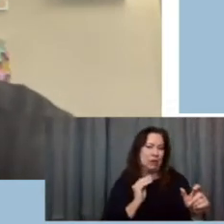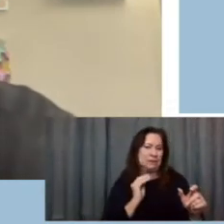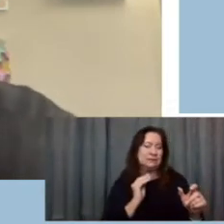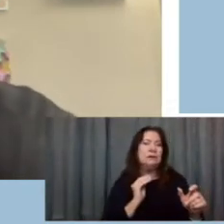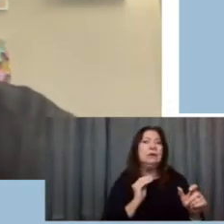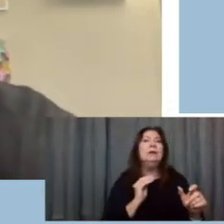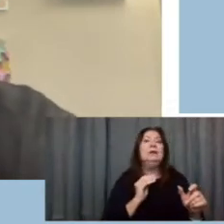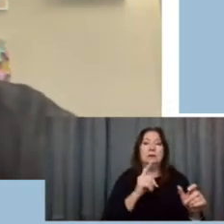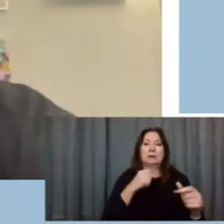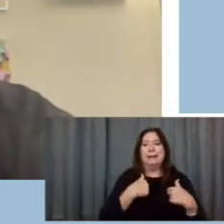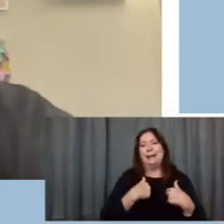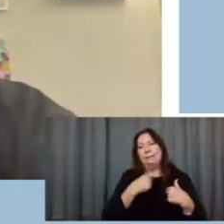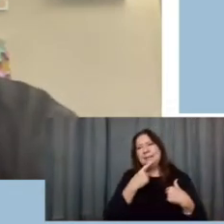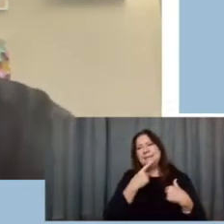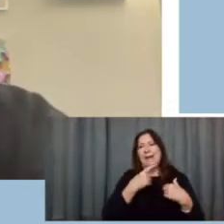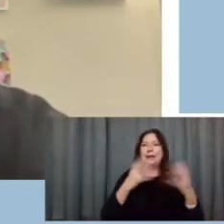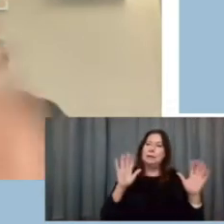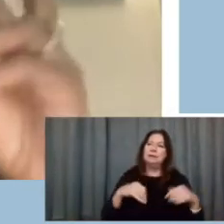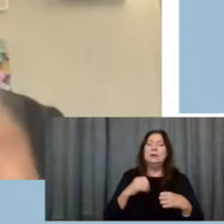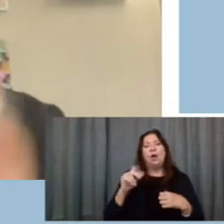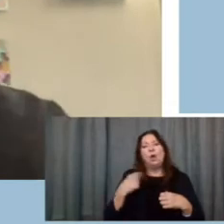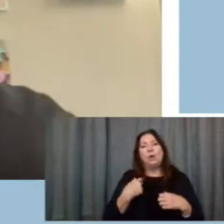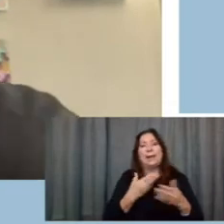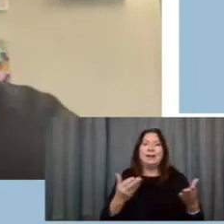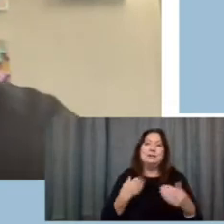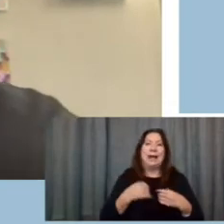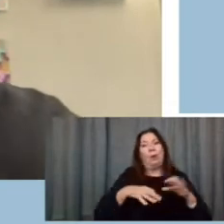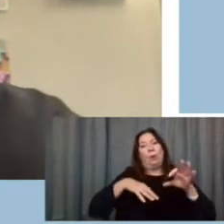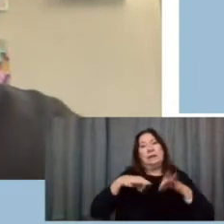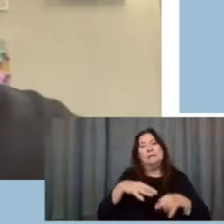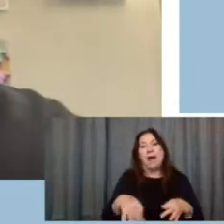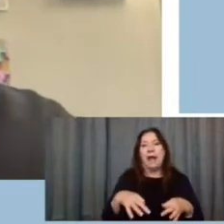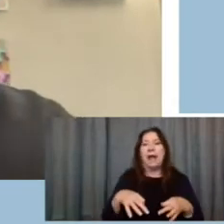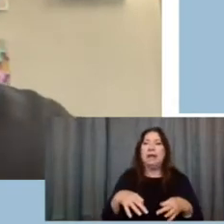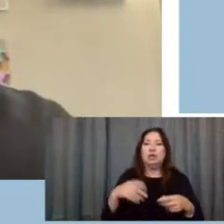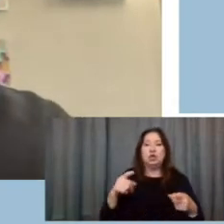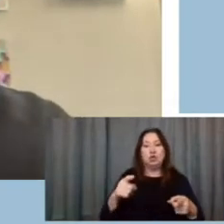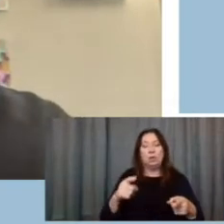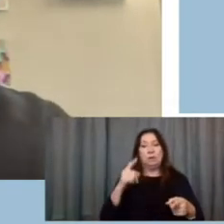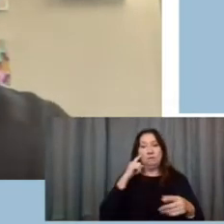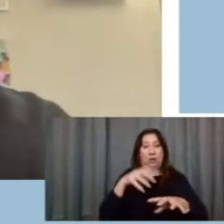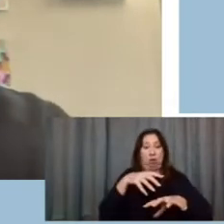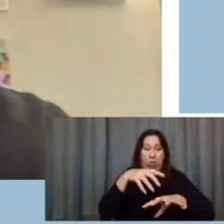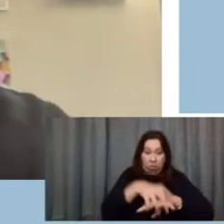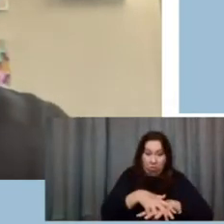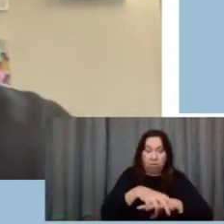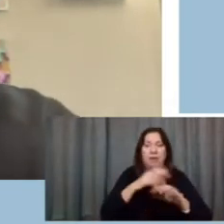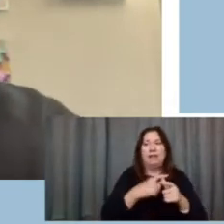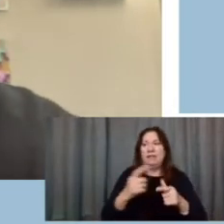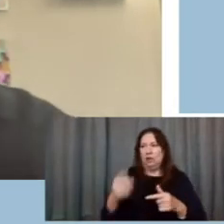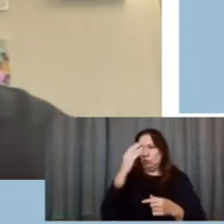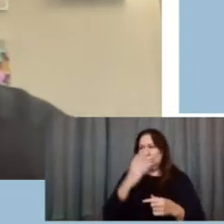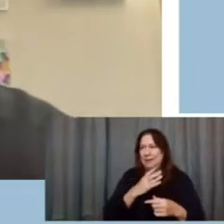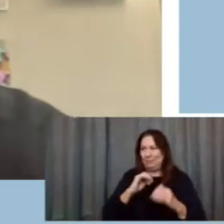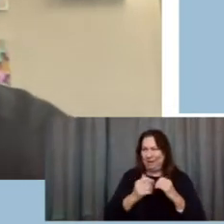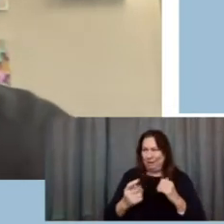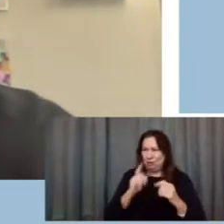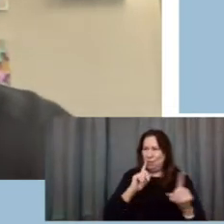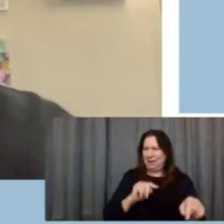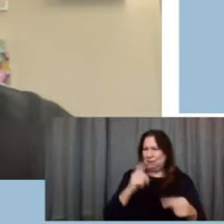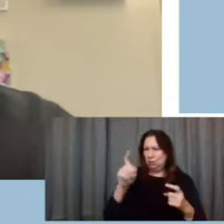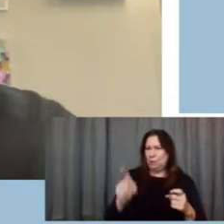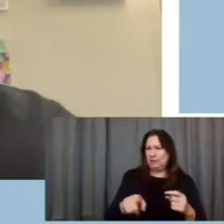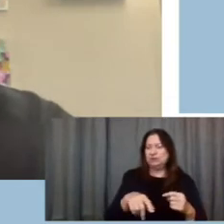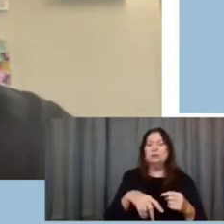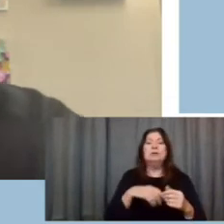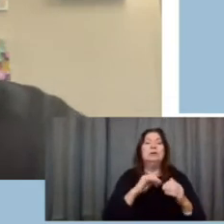versus me saying, okay, well, here's how we define sense of belonging, and now you tell me, how you're going to answer these questions. Or here's